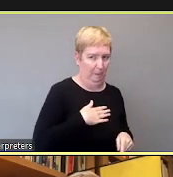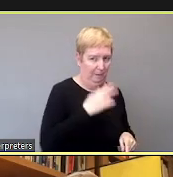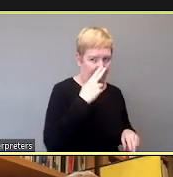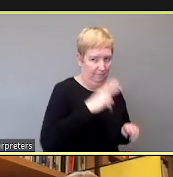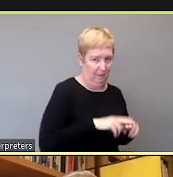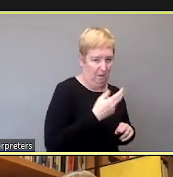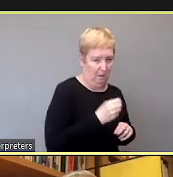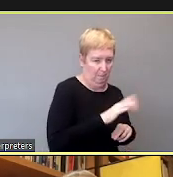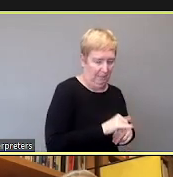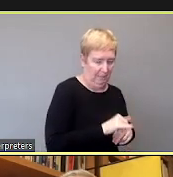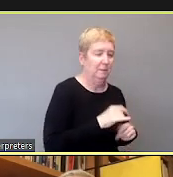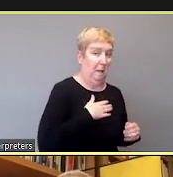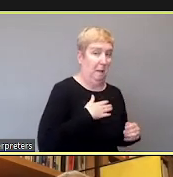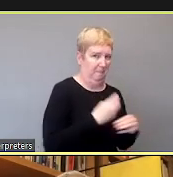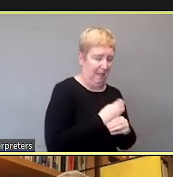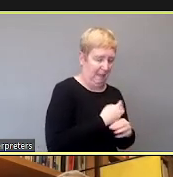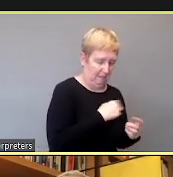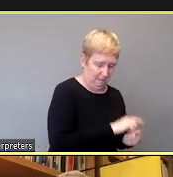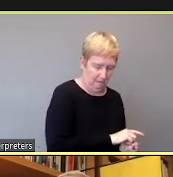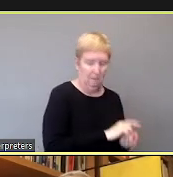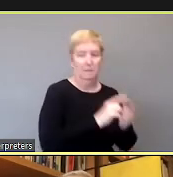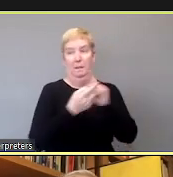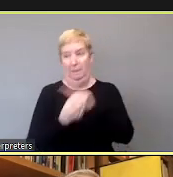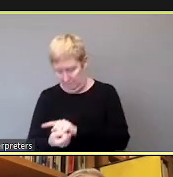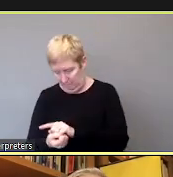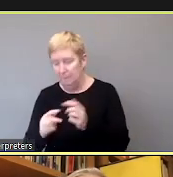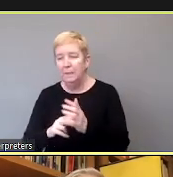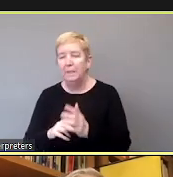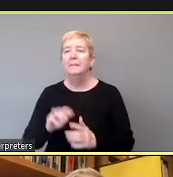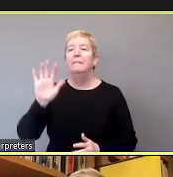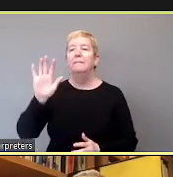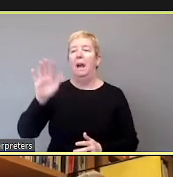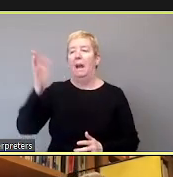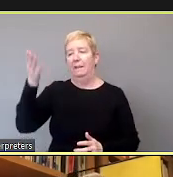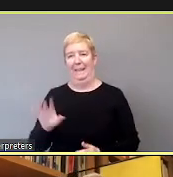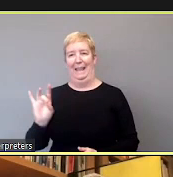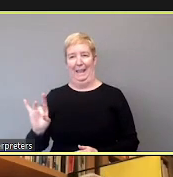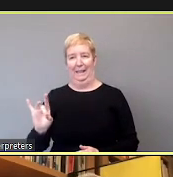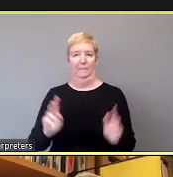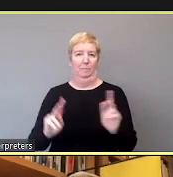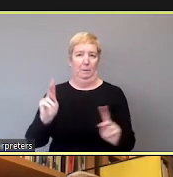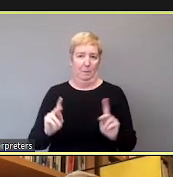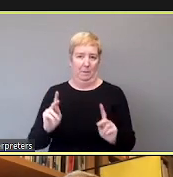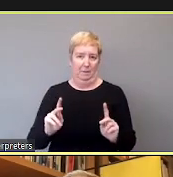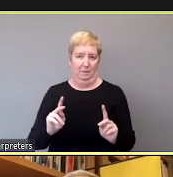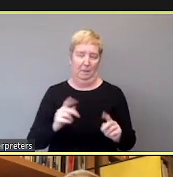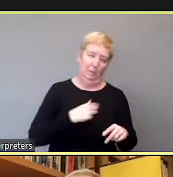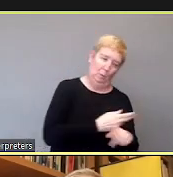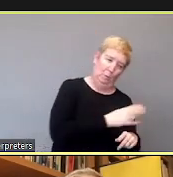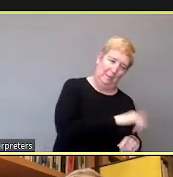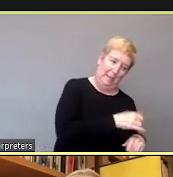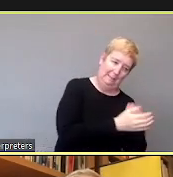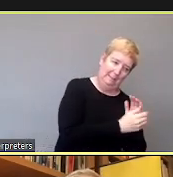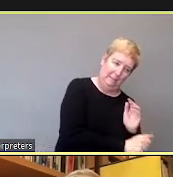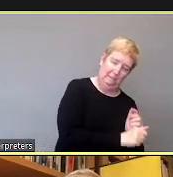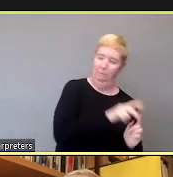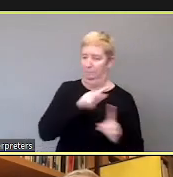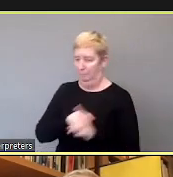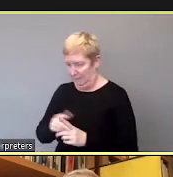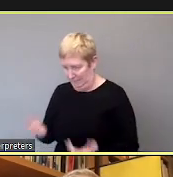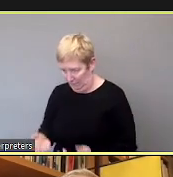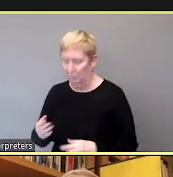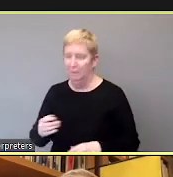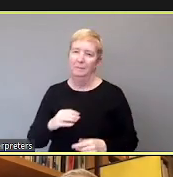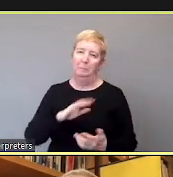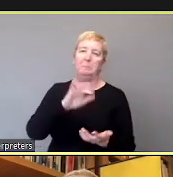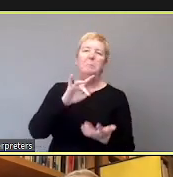New Mexico. Just those, for those of you who are missing your middle school algebra, I thought